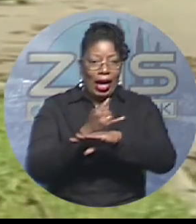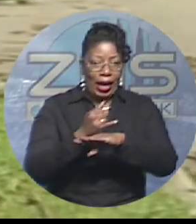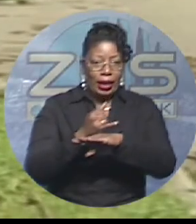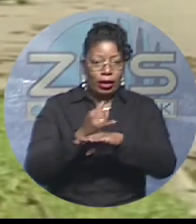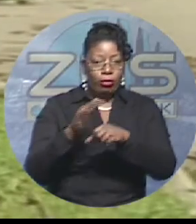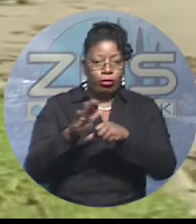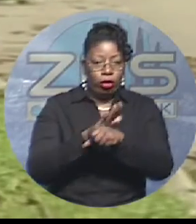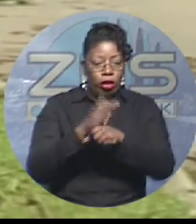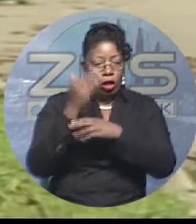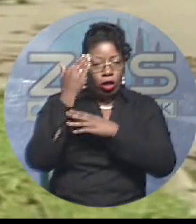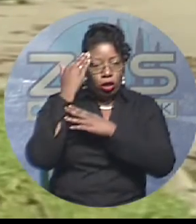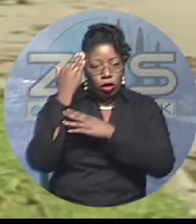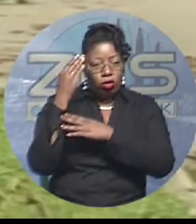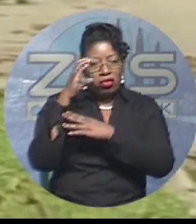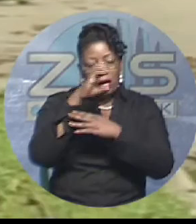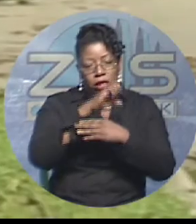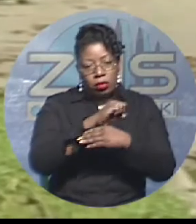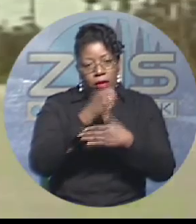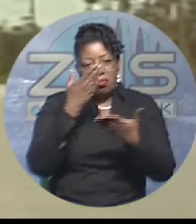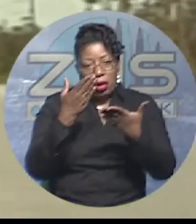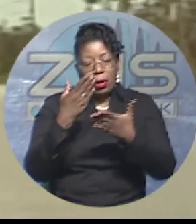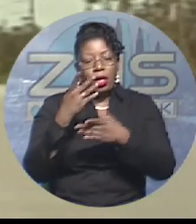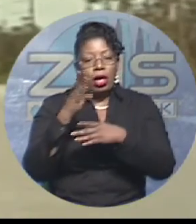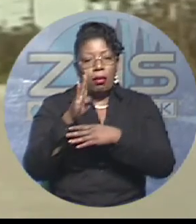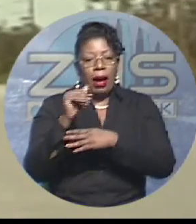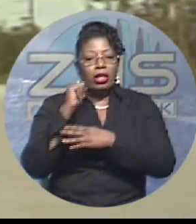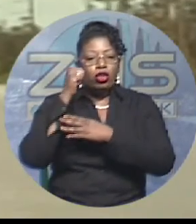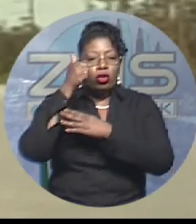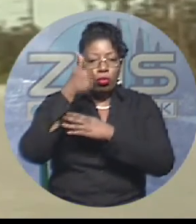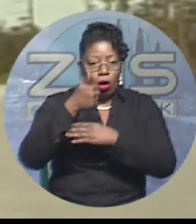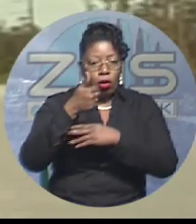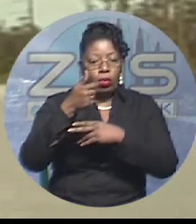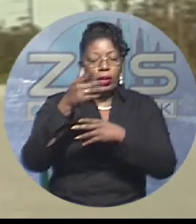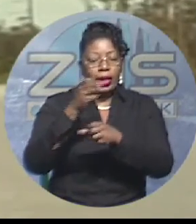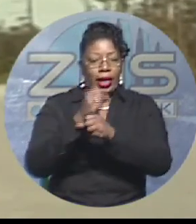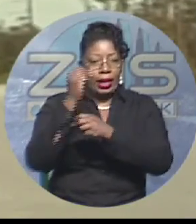persons will receive power by tomorrow. Italia Hall, ZNS Network News.